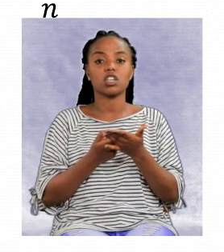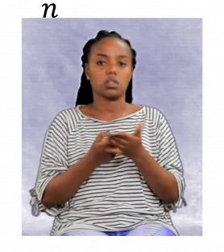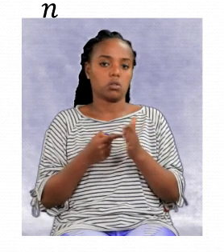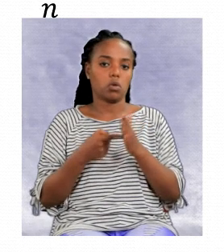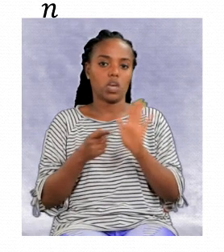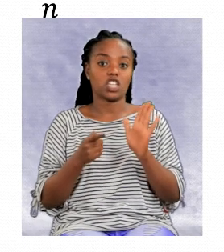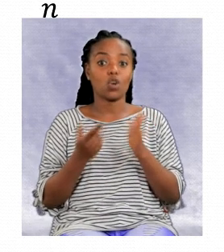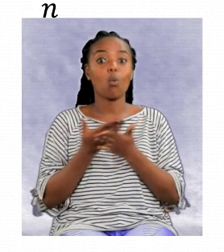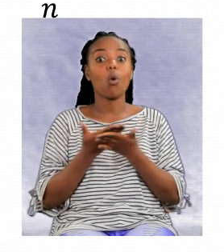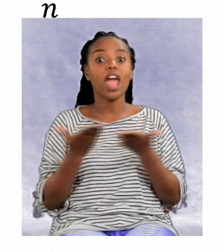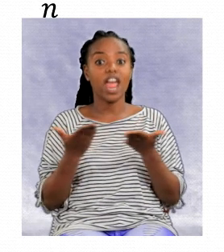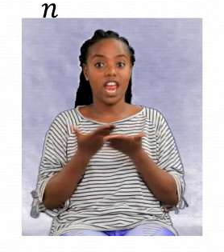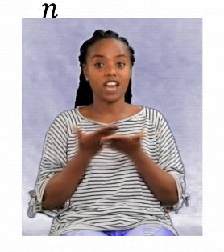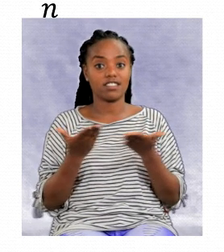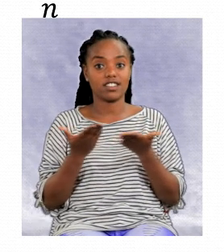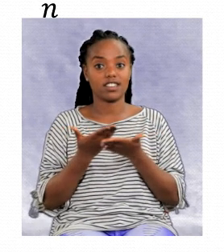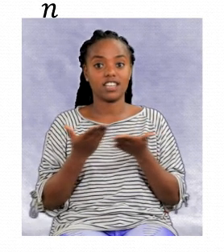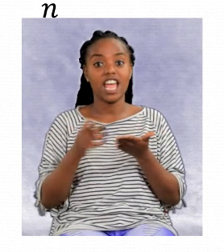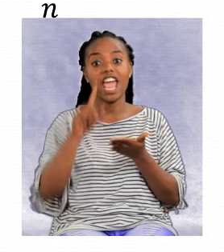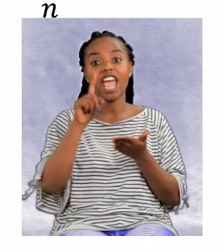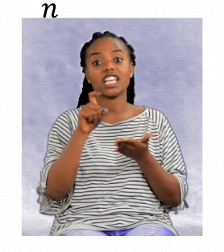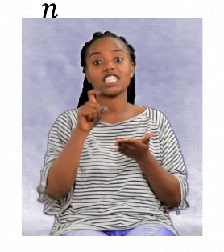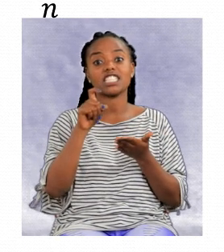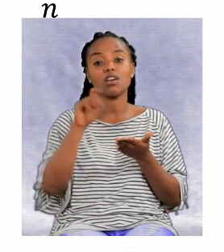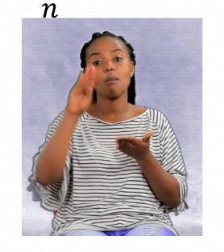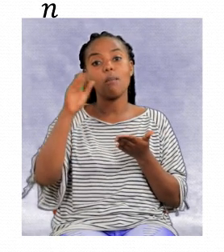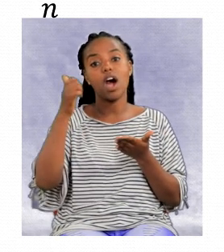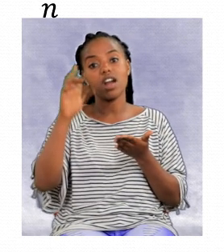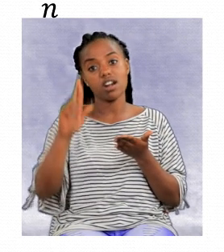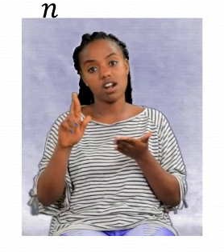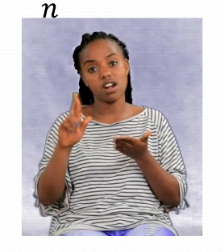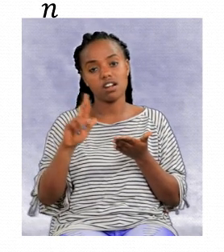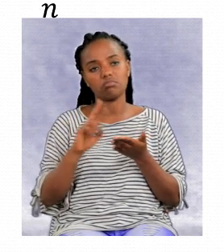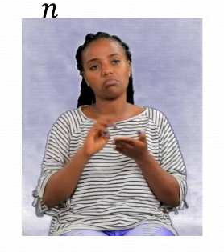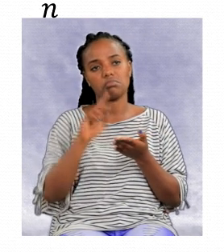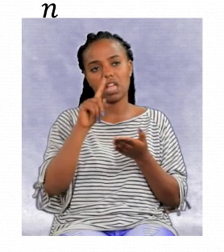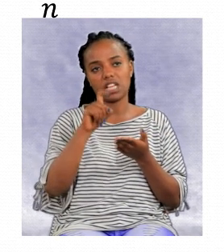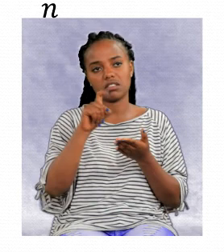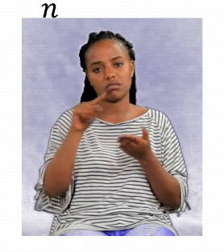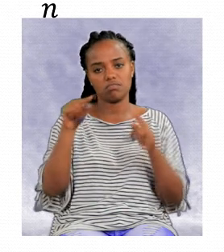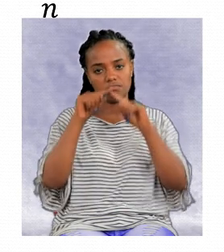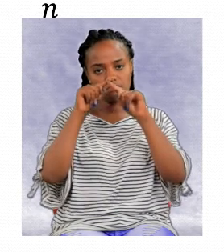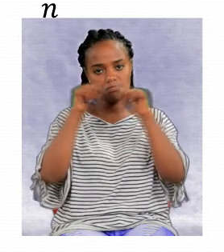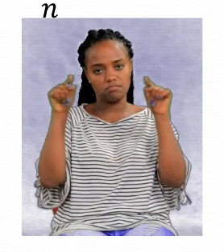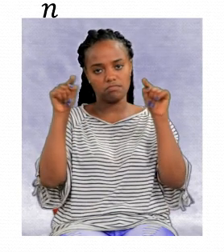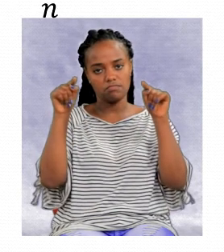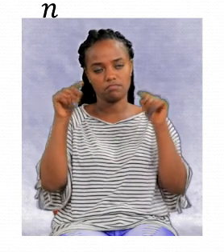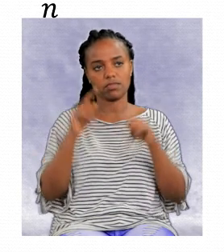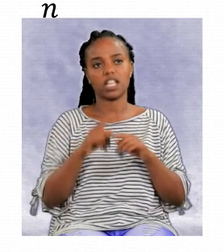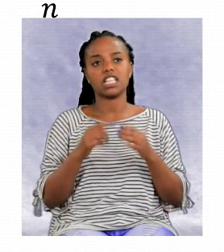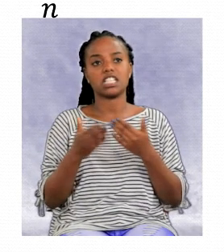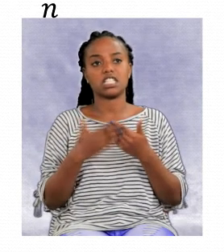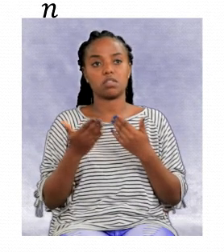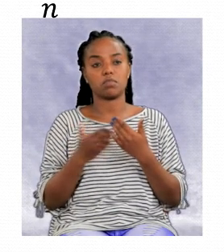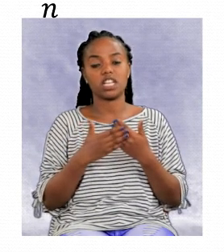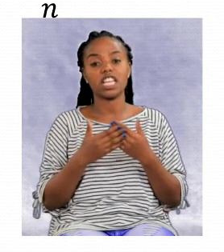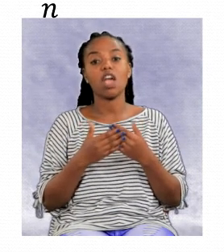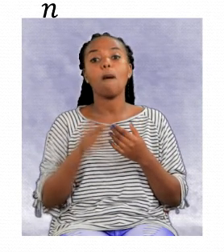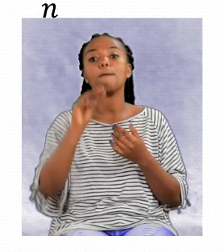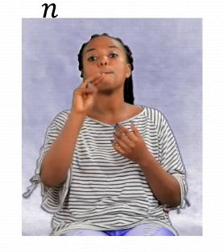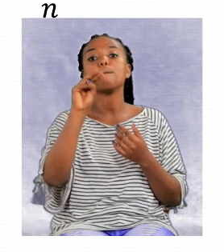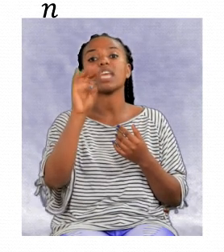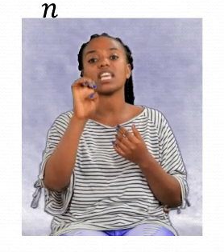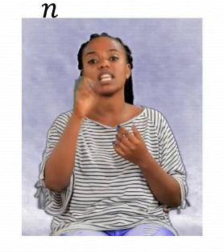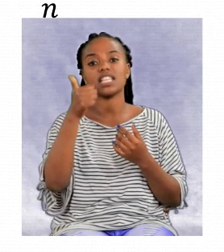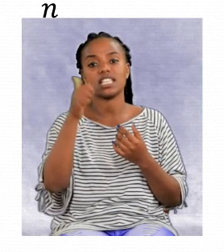form. So where x bar here, x bar is simply it is the mean.